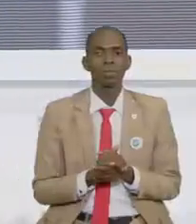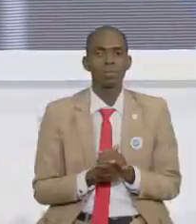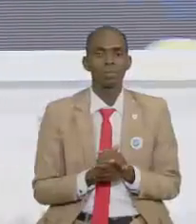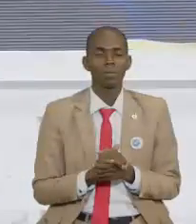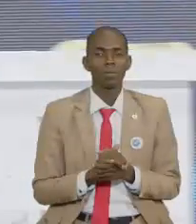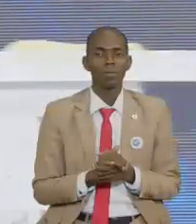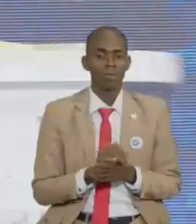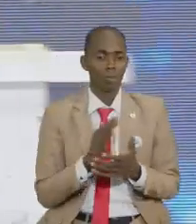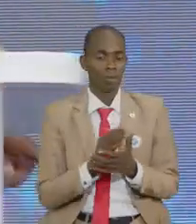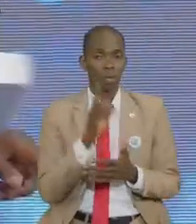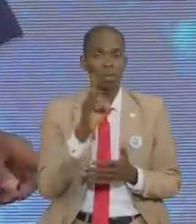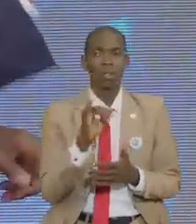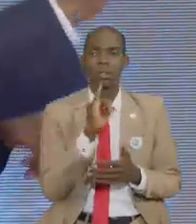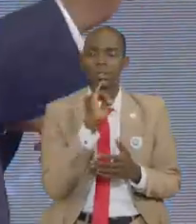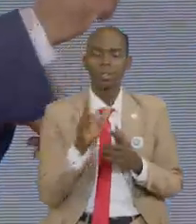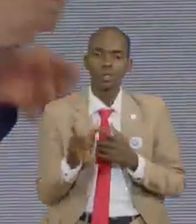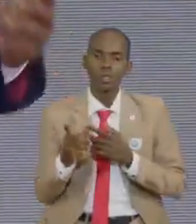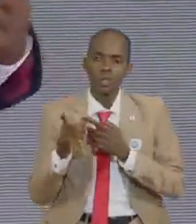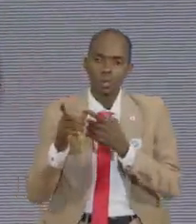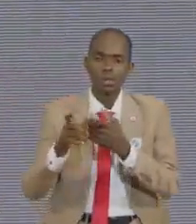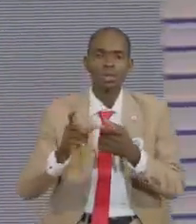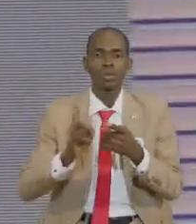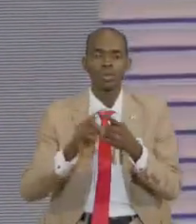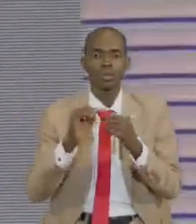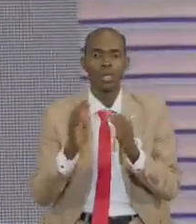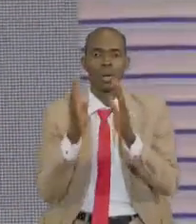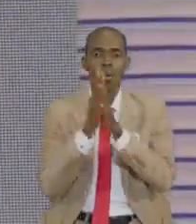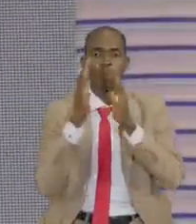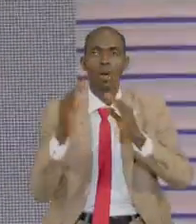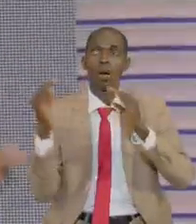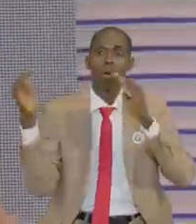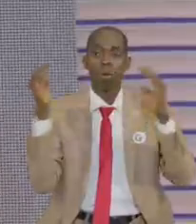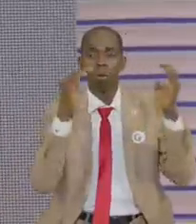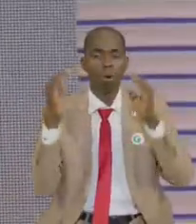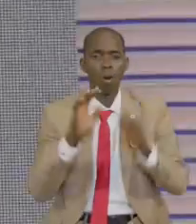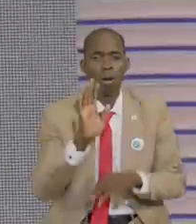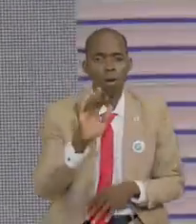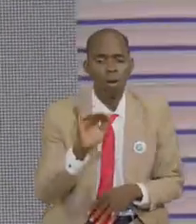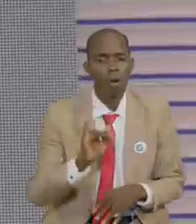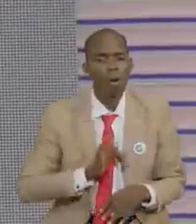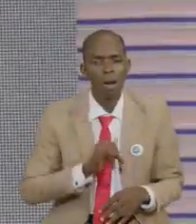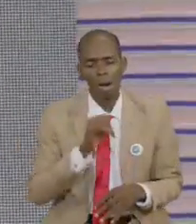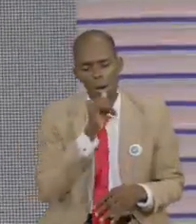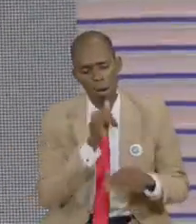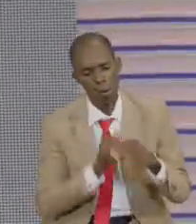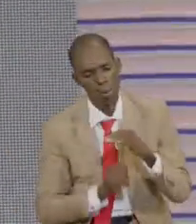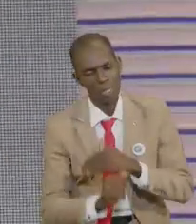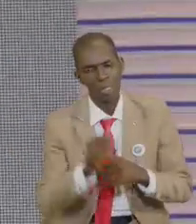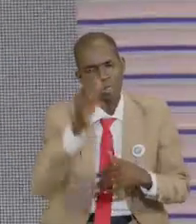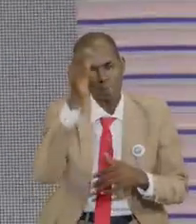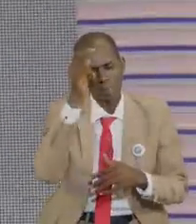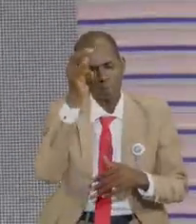somebody is running to the prayer warriors and is saying, I am subject to the devil. Can you